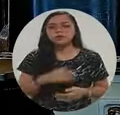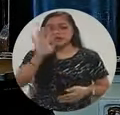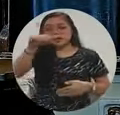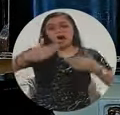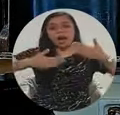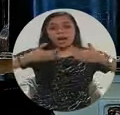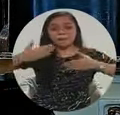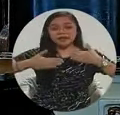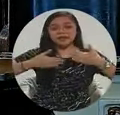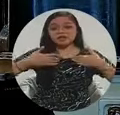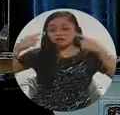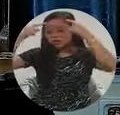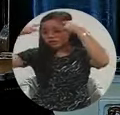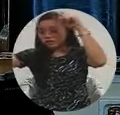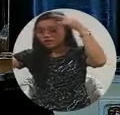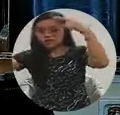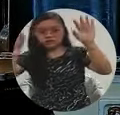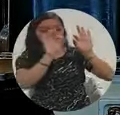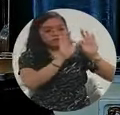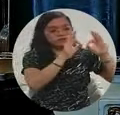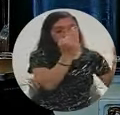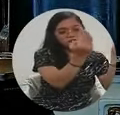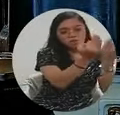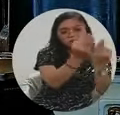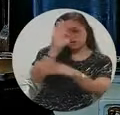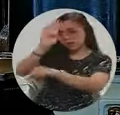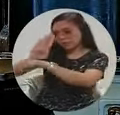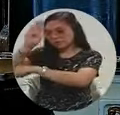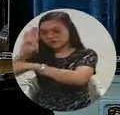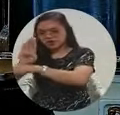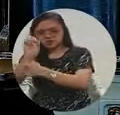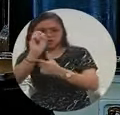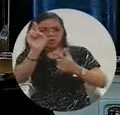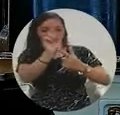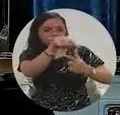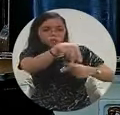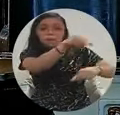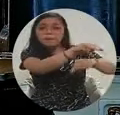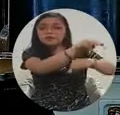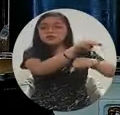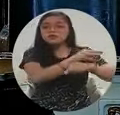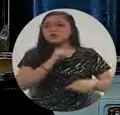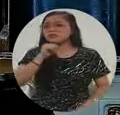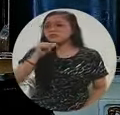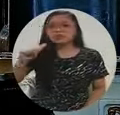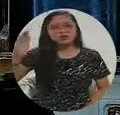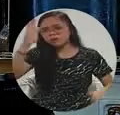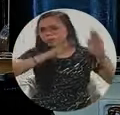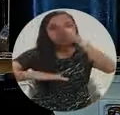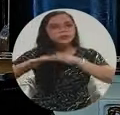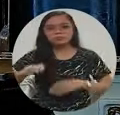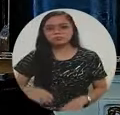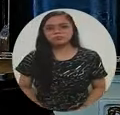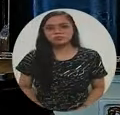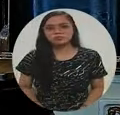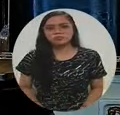Happiness and success and provision in the family or in business or in ministry is not a